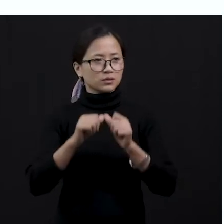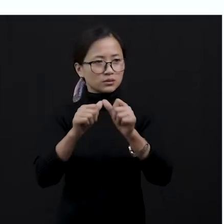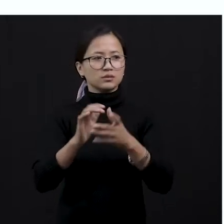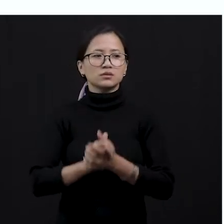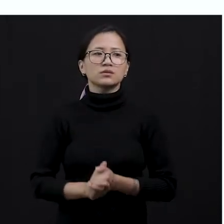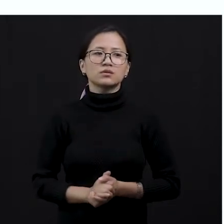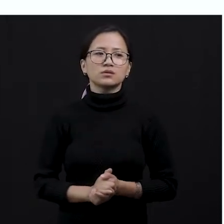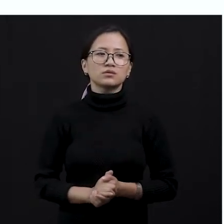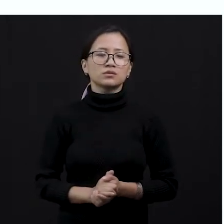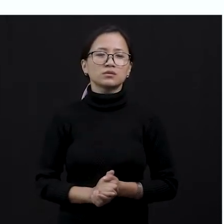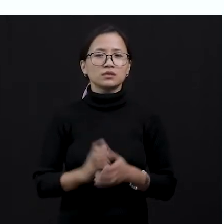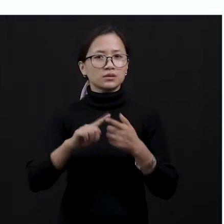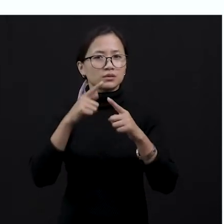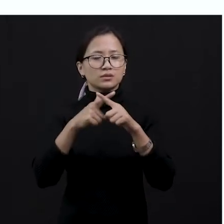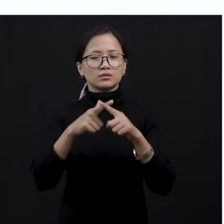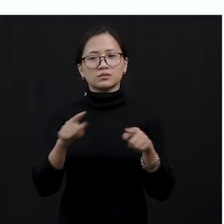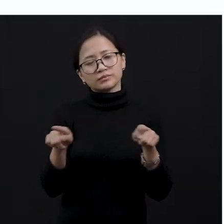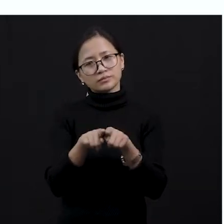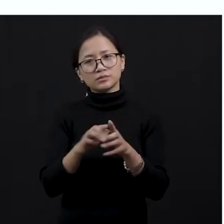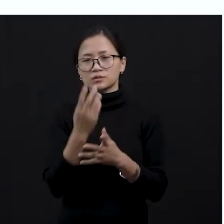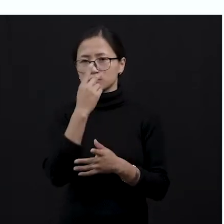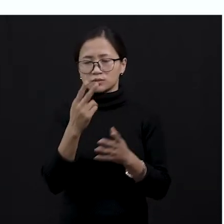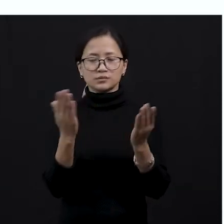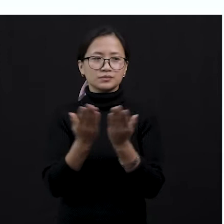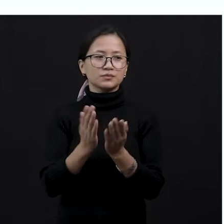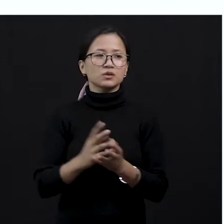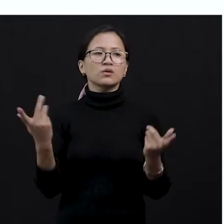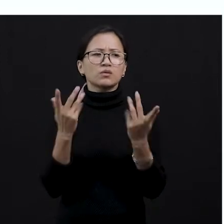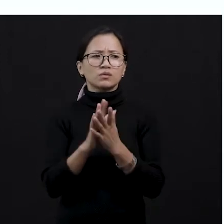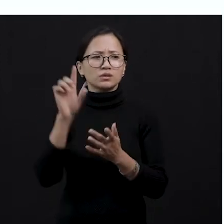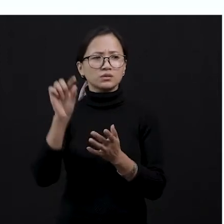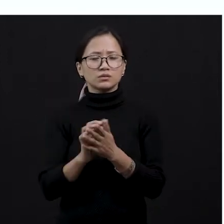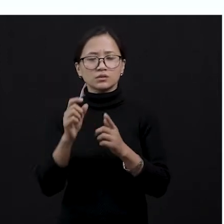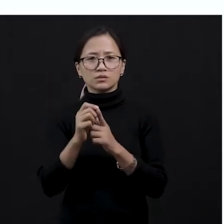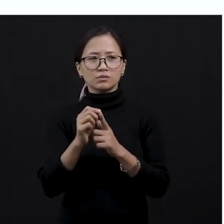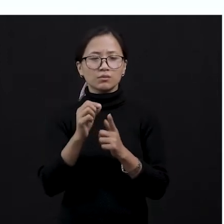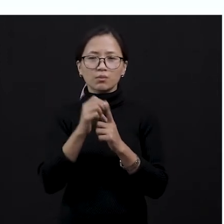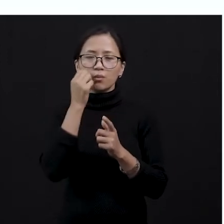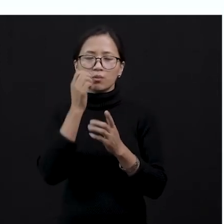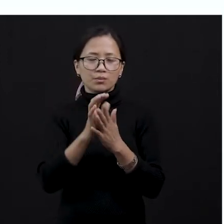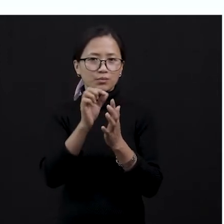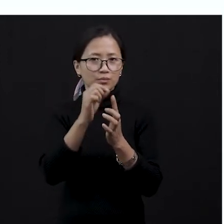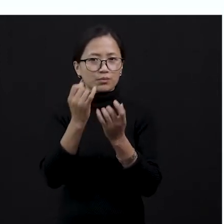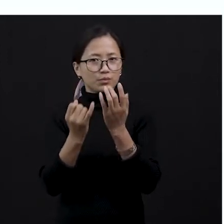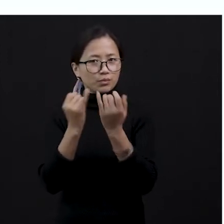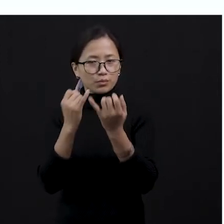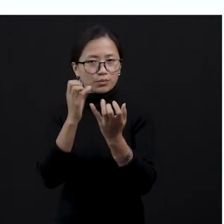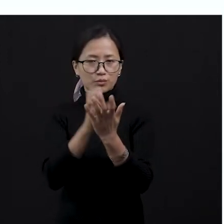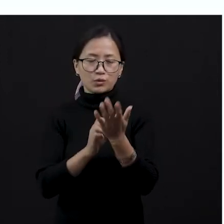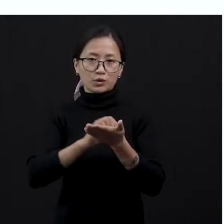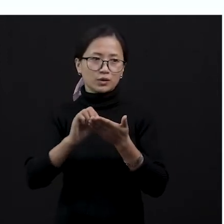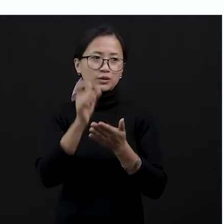okay? These are in your exercise as well, okay? Now, why does the poet want to be the sky? I